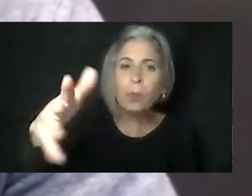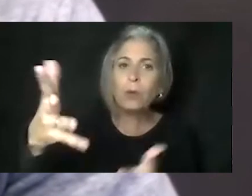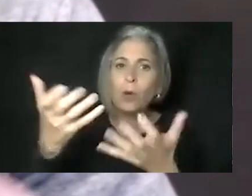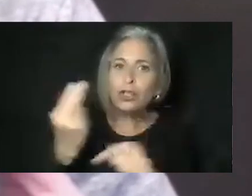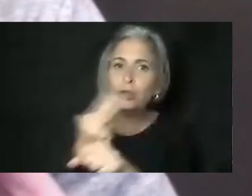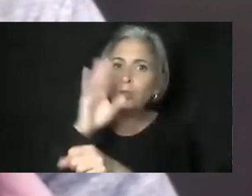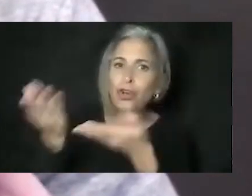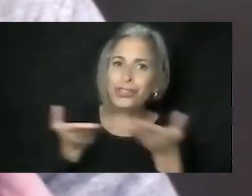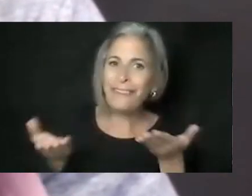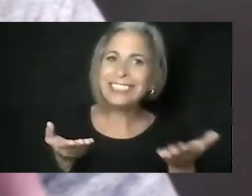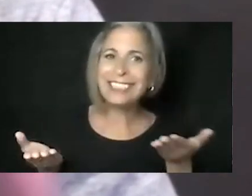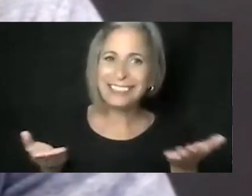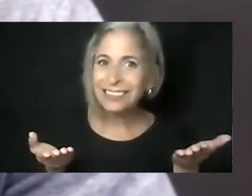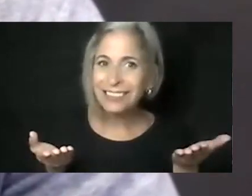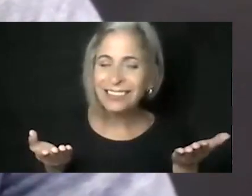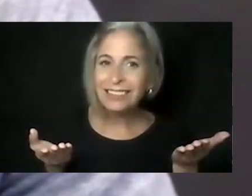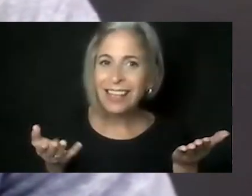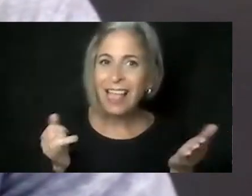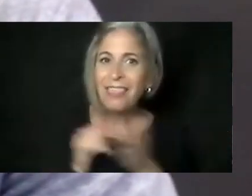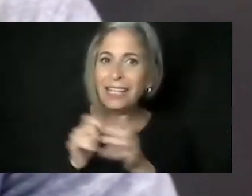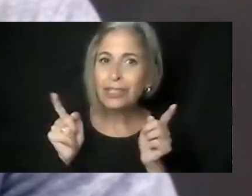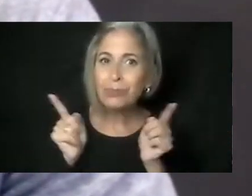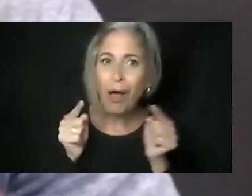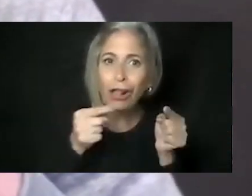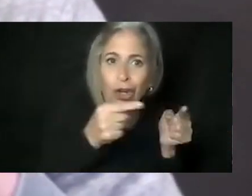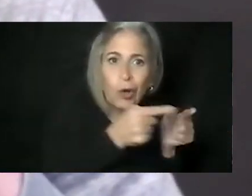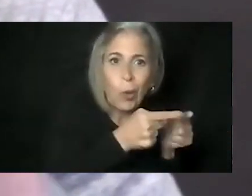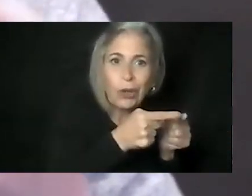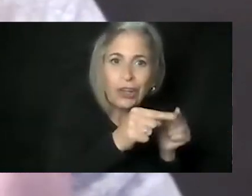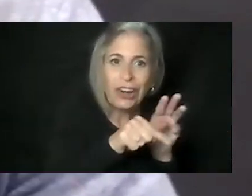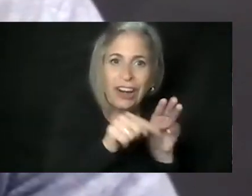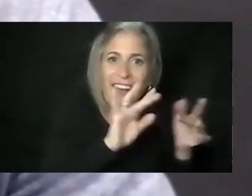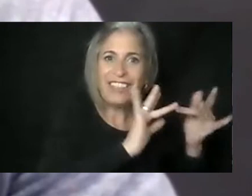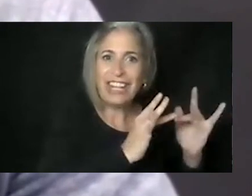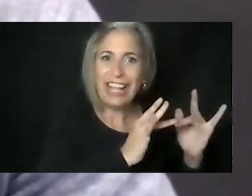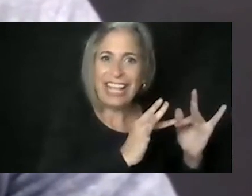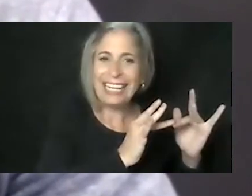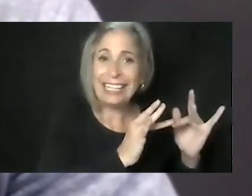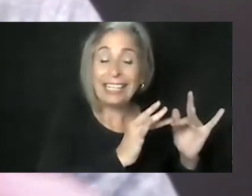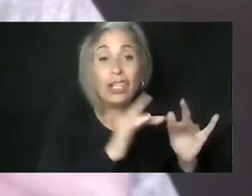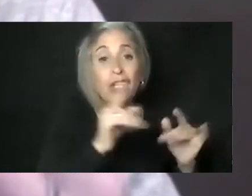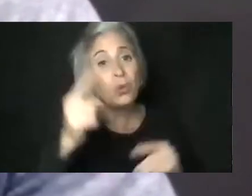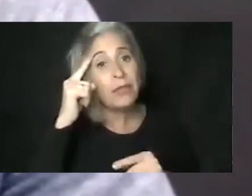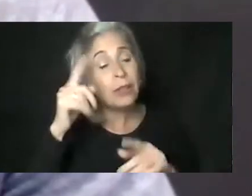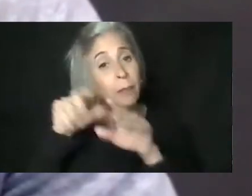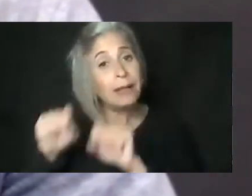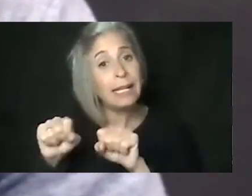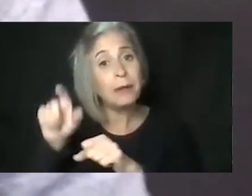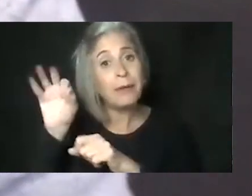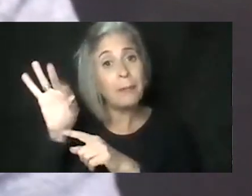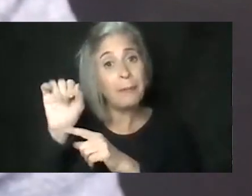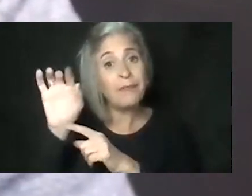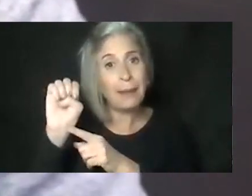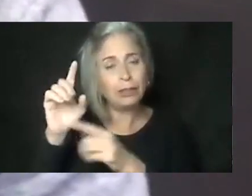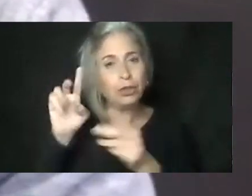services, that's a small corner of the internet. Would there ever be a possibility for Fable to